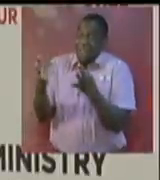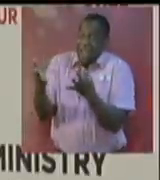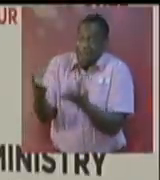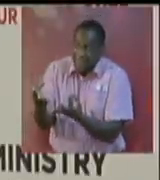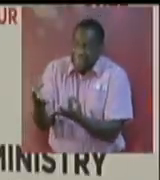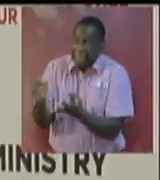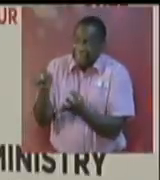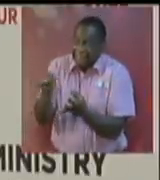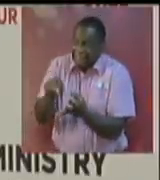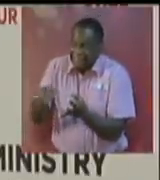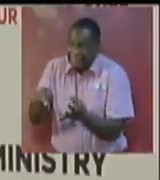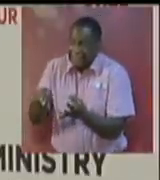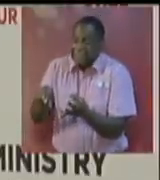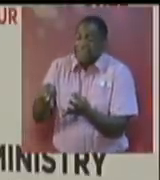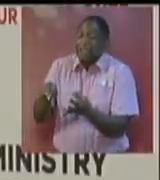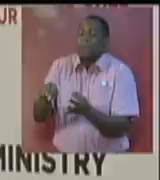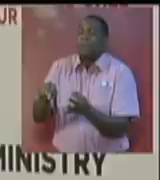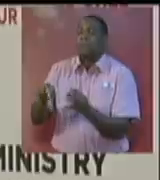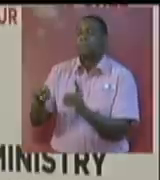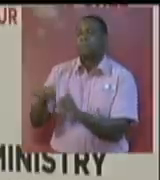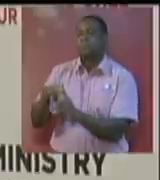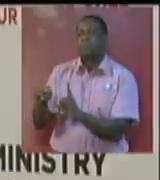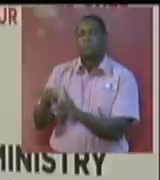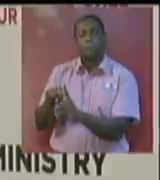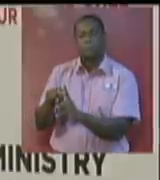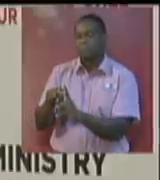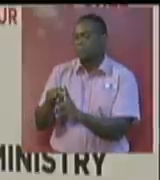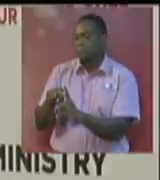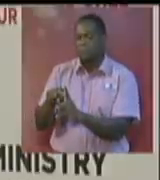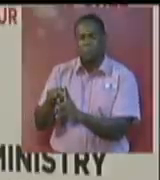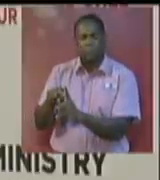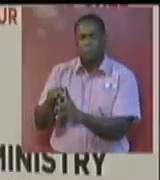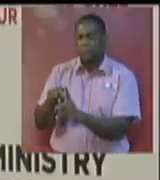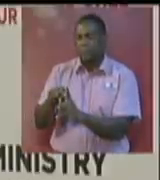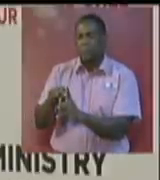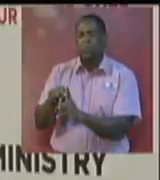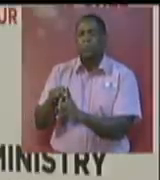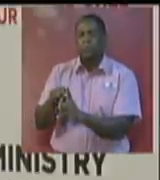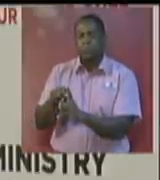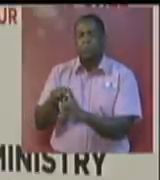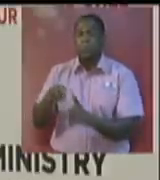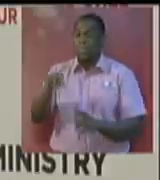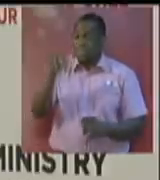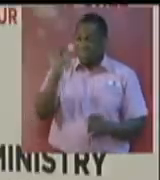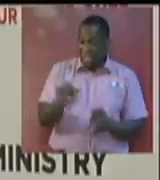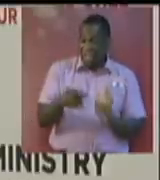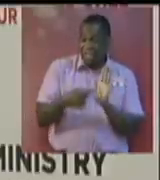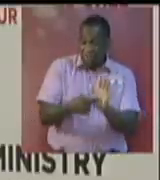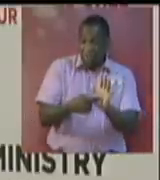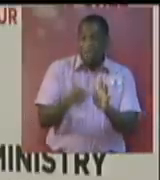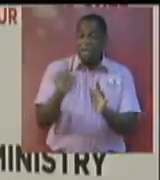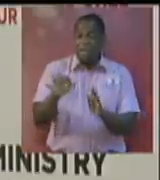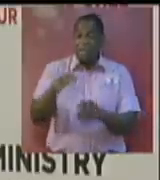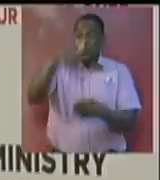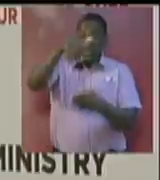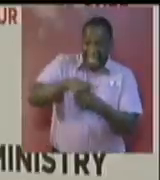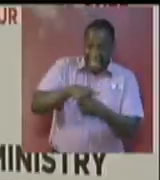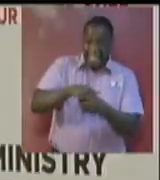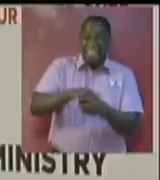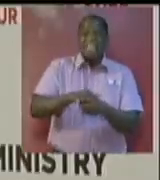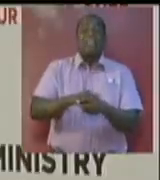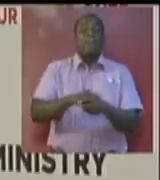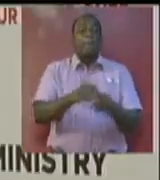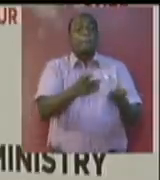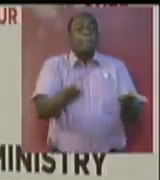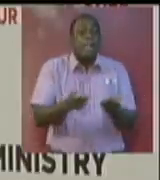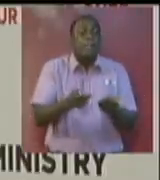home. And it is a testament to the fact that if you, in an environment where you are working all the time,